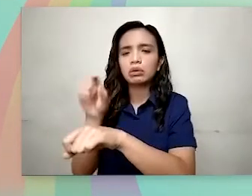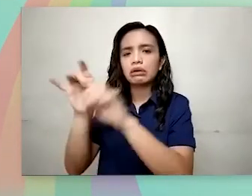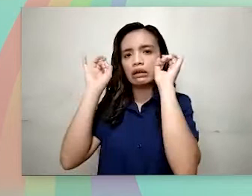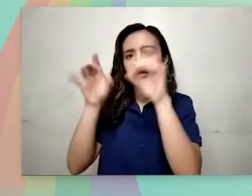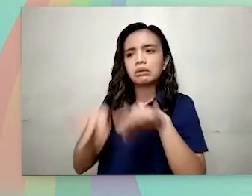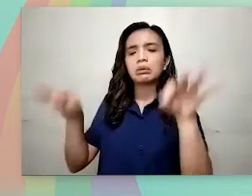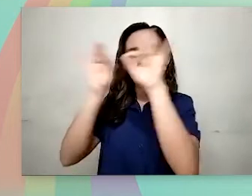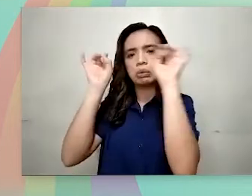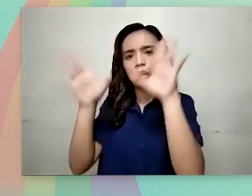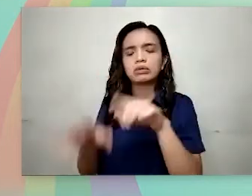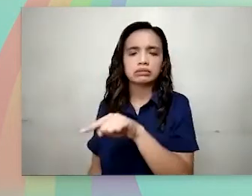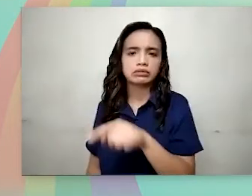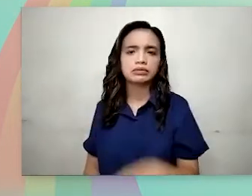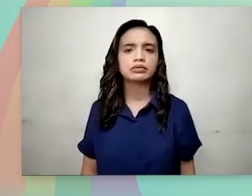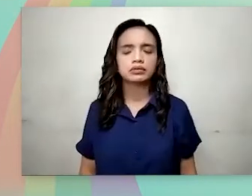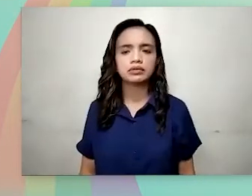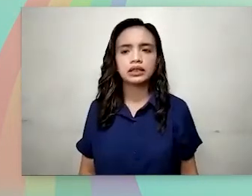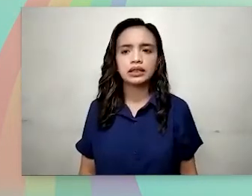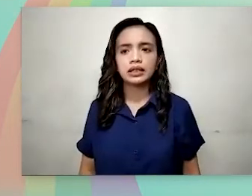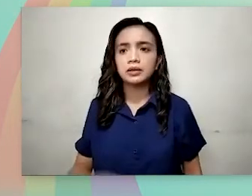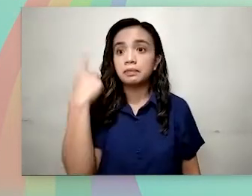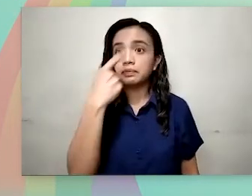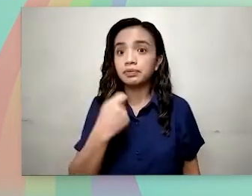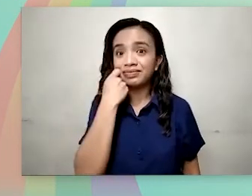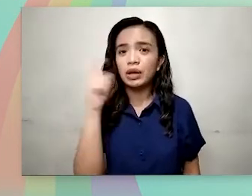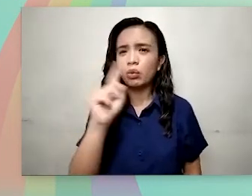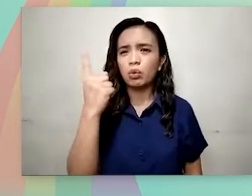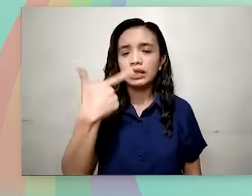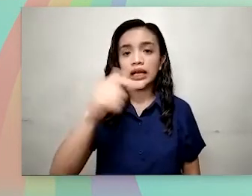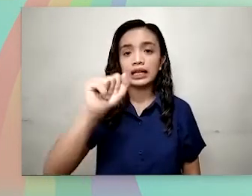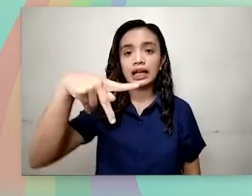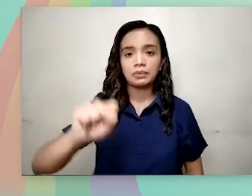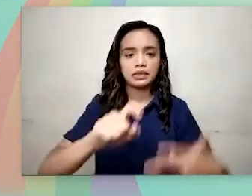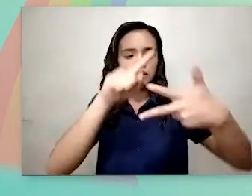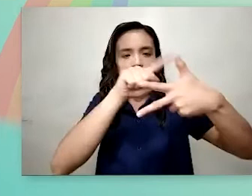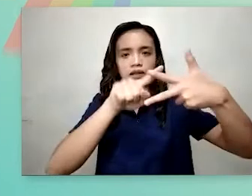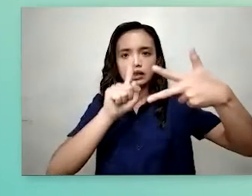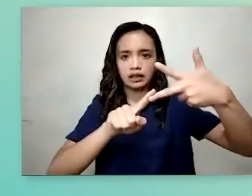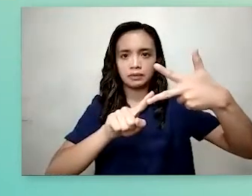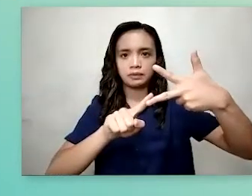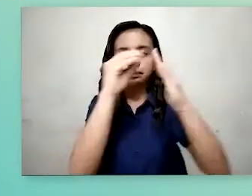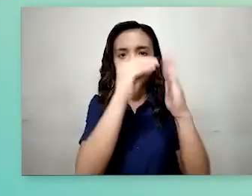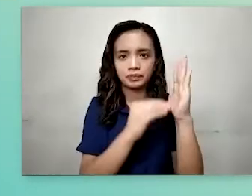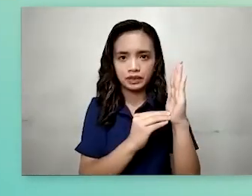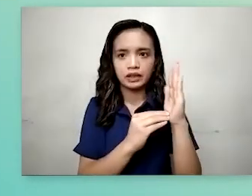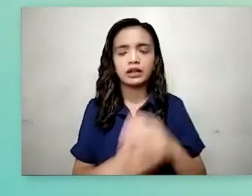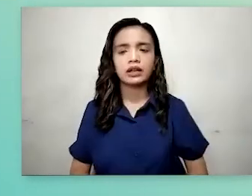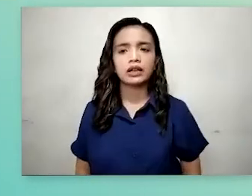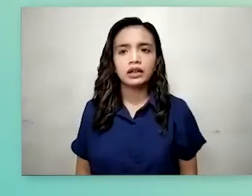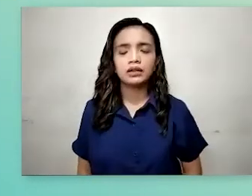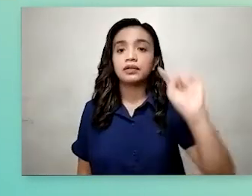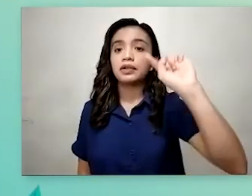disasters, sila yung pinaka-vulnerable. They're the most vulnerable. You asked me about the gaps, no? So I have 3 gaps that